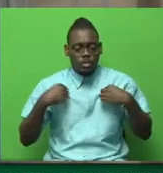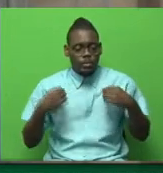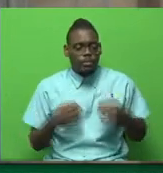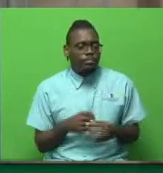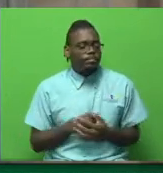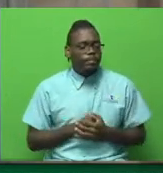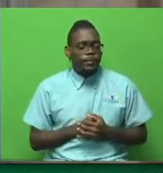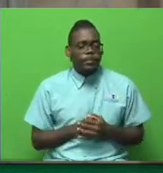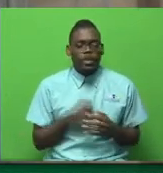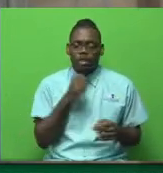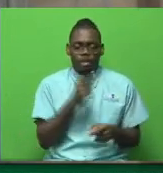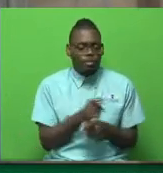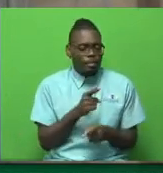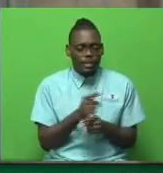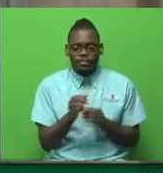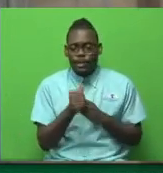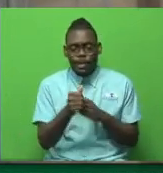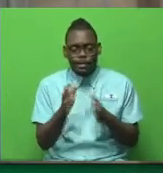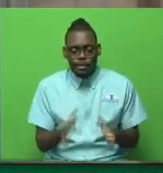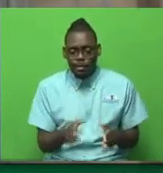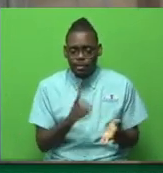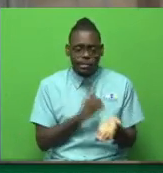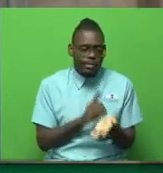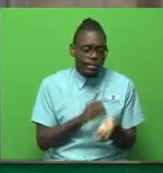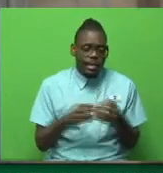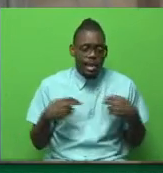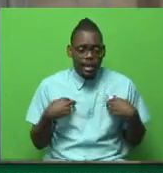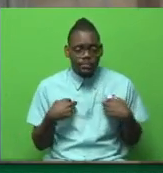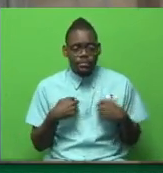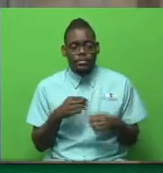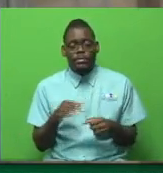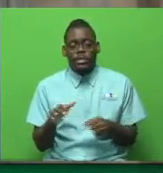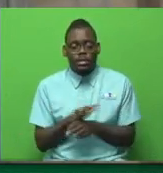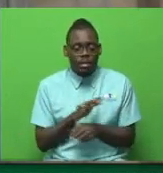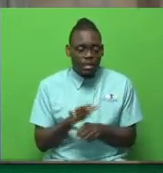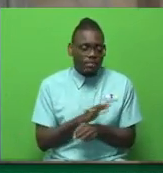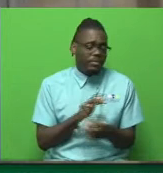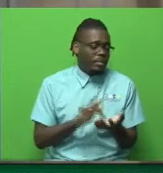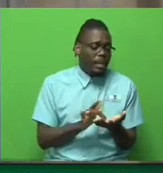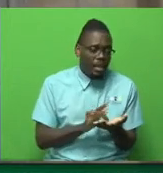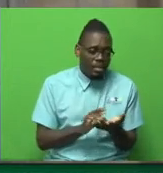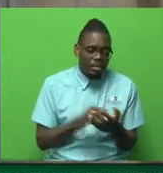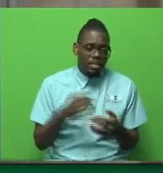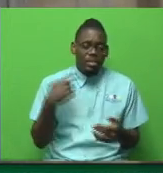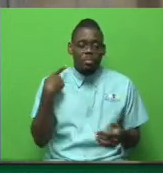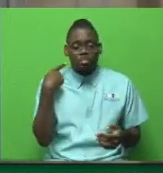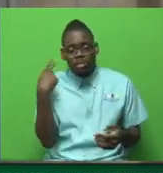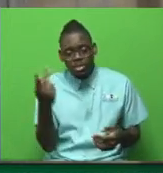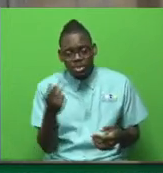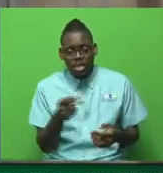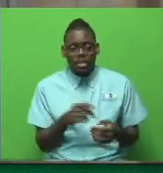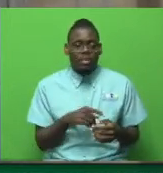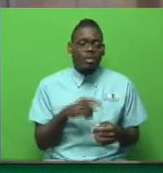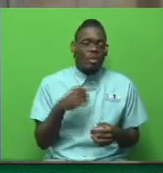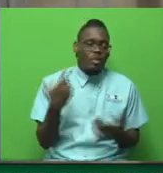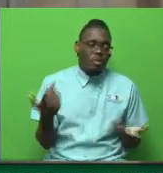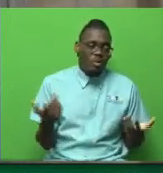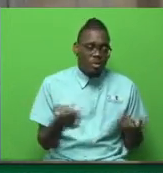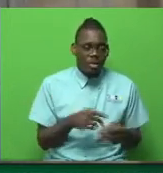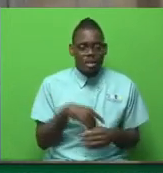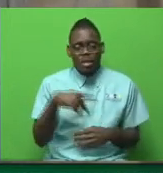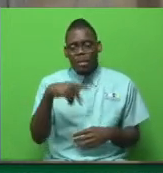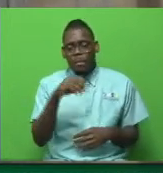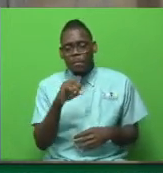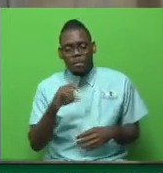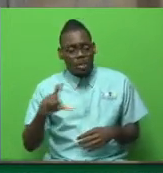doctors have to cooperate shortages of midazolam methylprednisolone and Propofol Dexter metasone